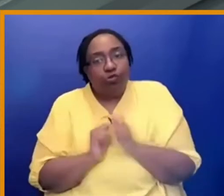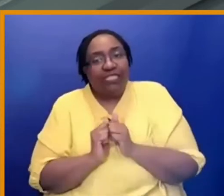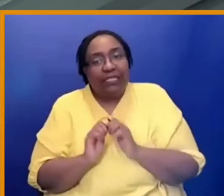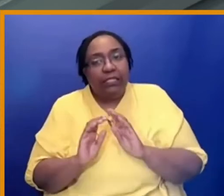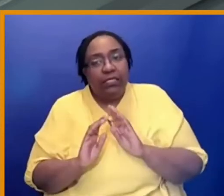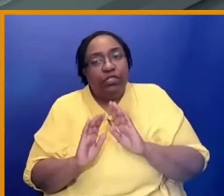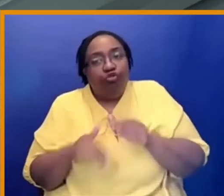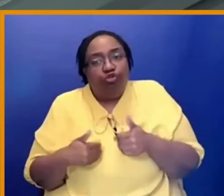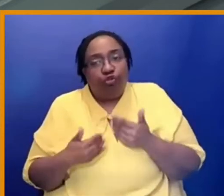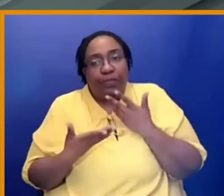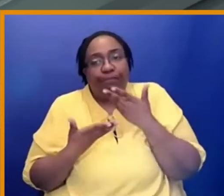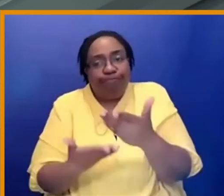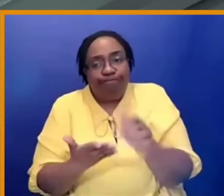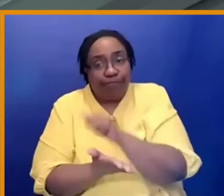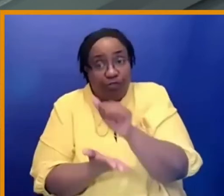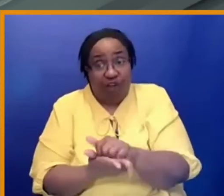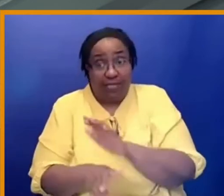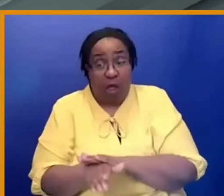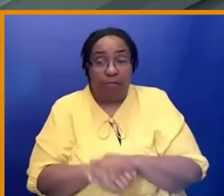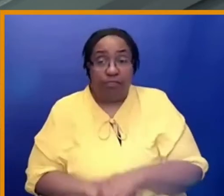that's sufficient to answer the questions.